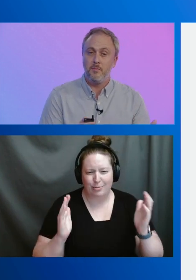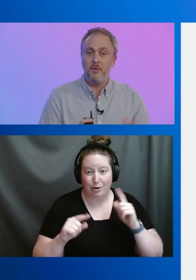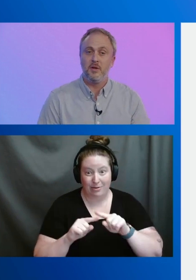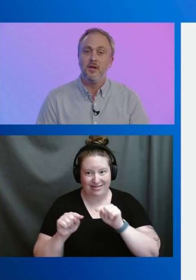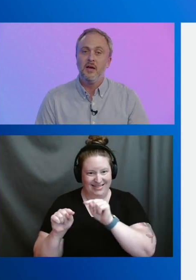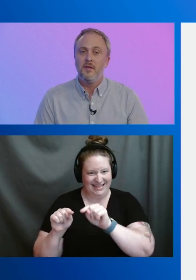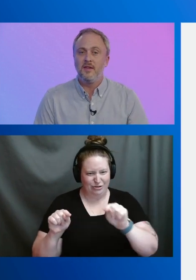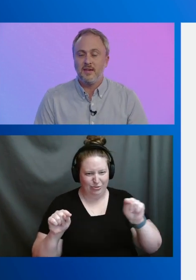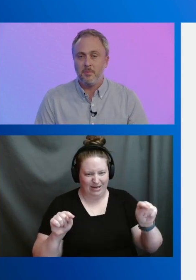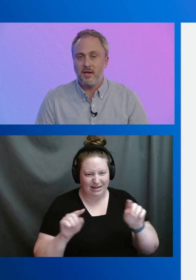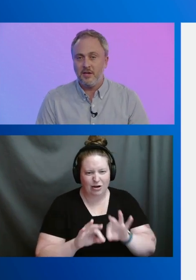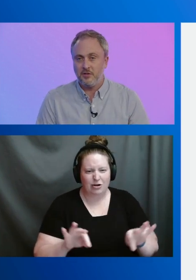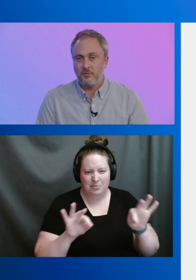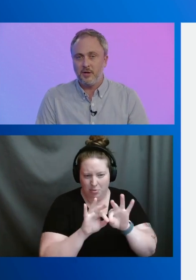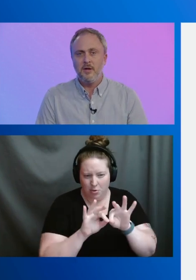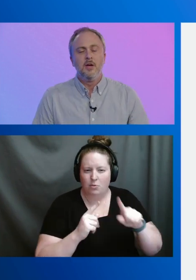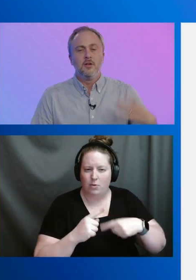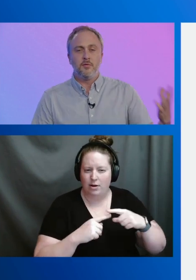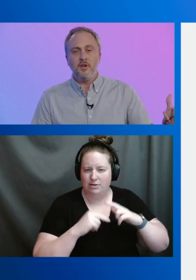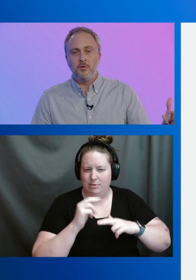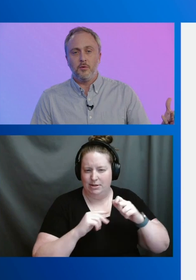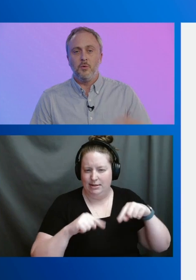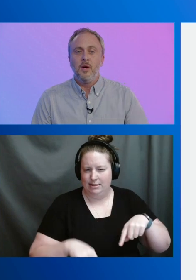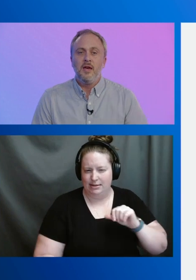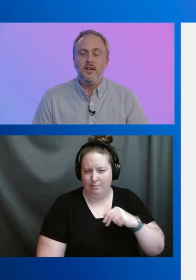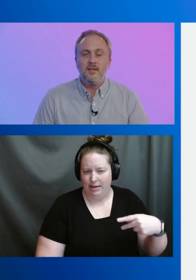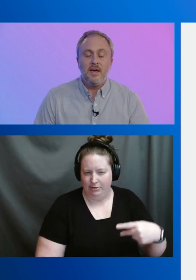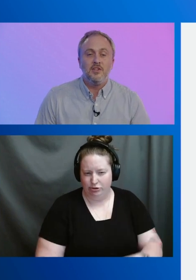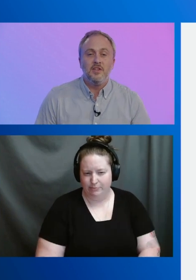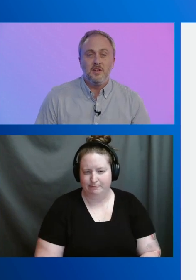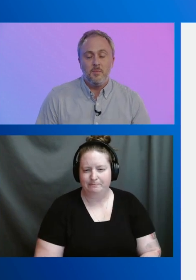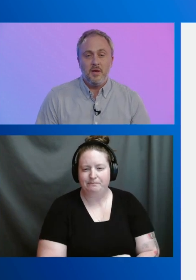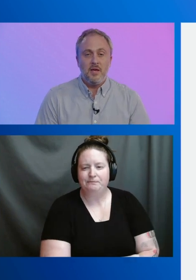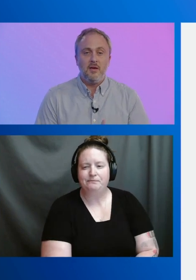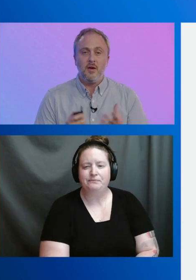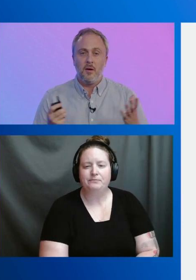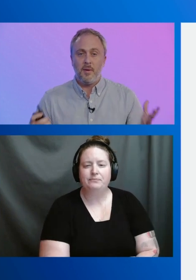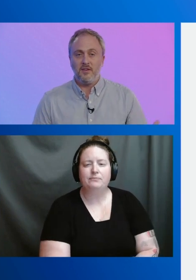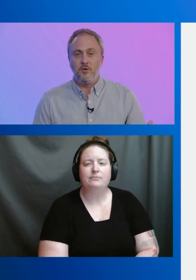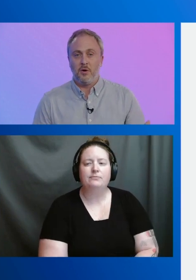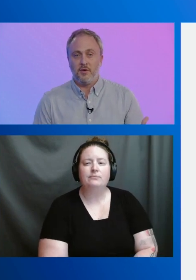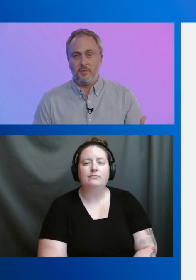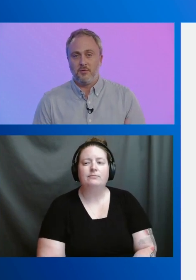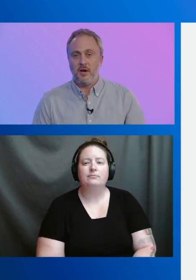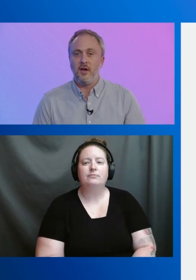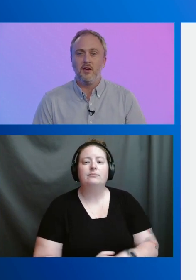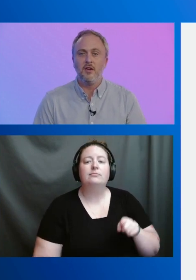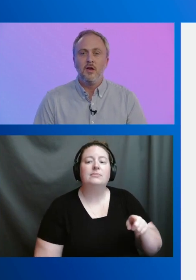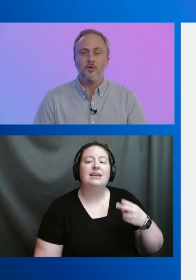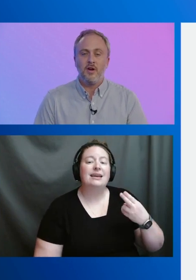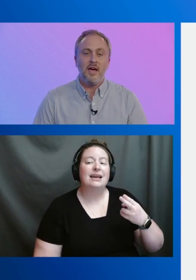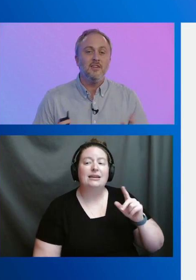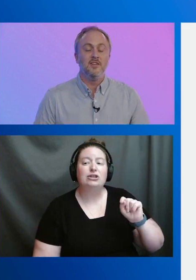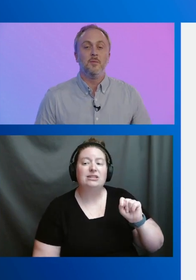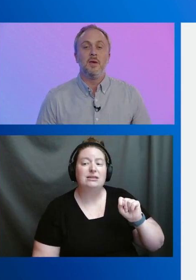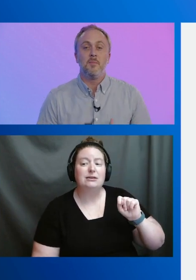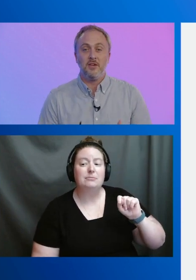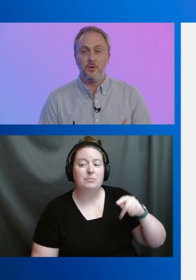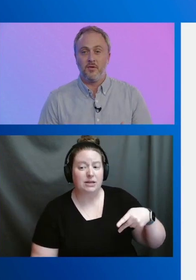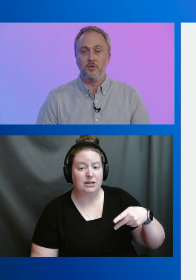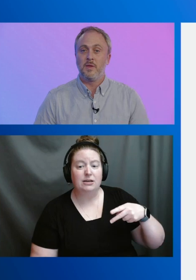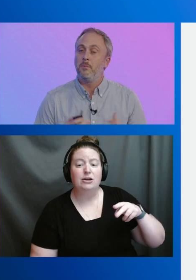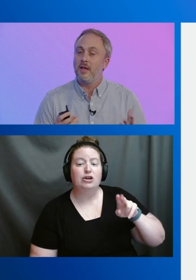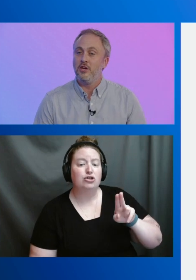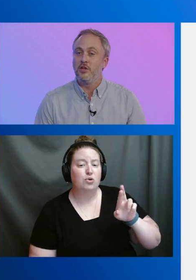when I was building this application, right? So first of all is HTTP-based URLs, right? I can create